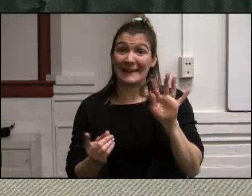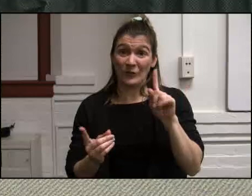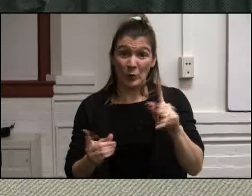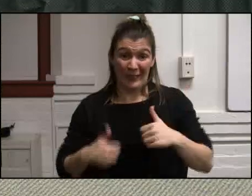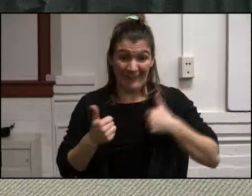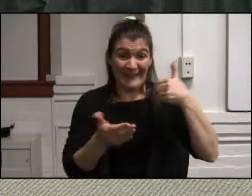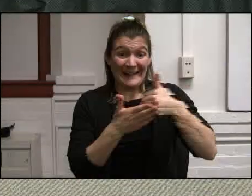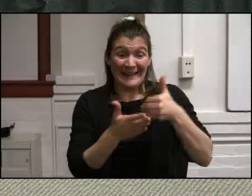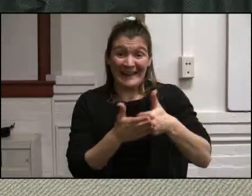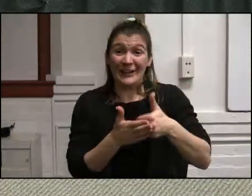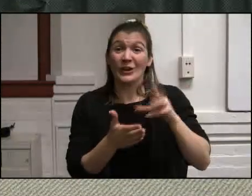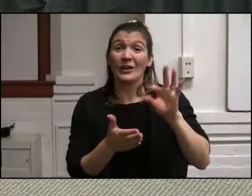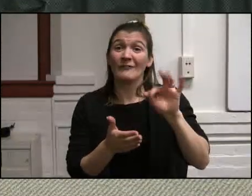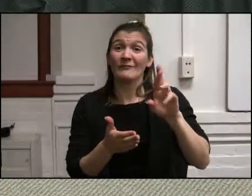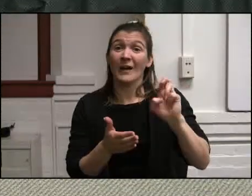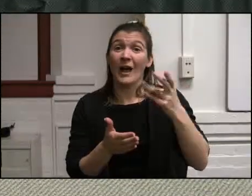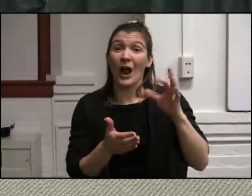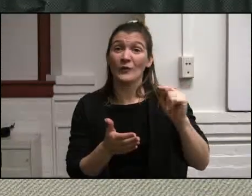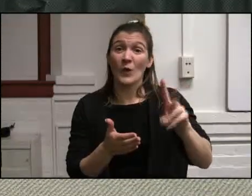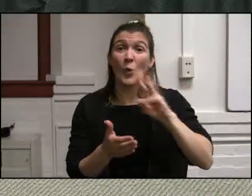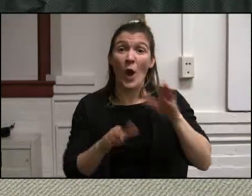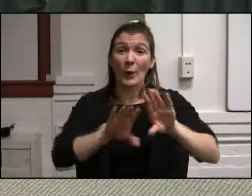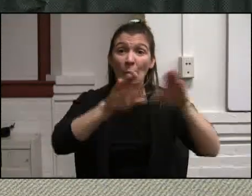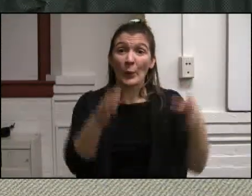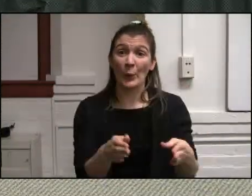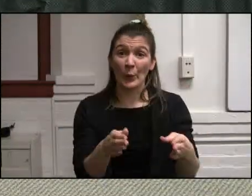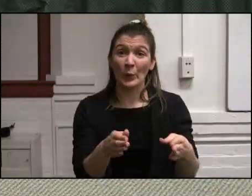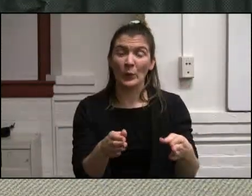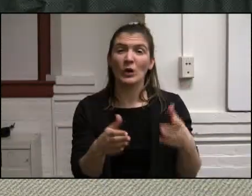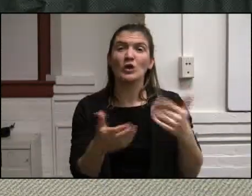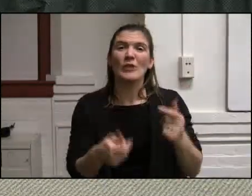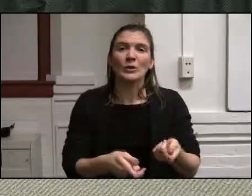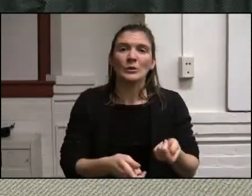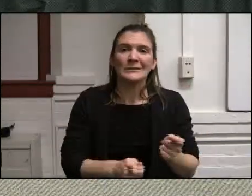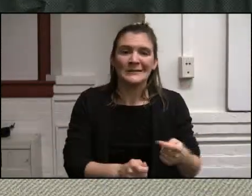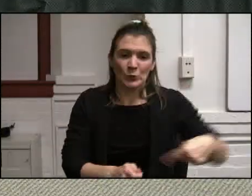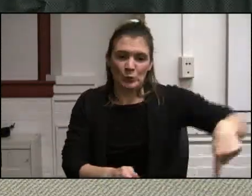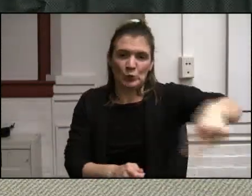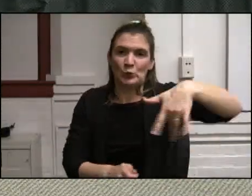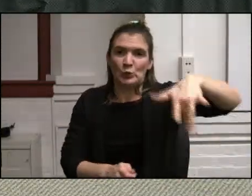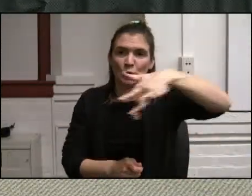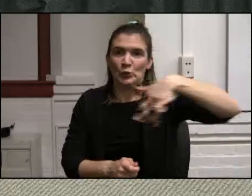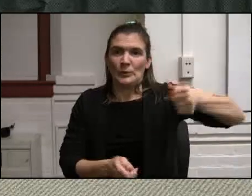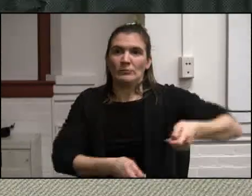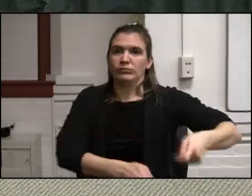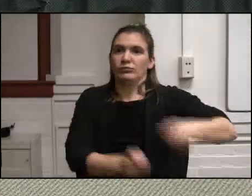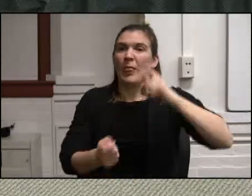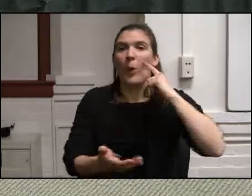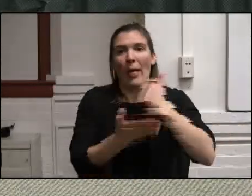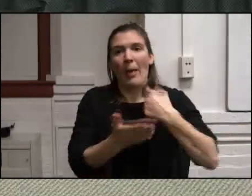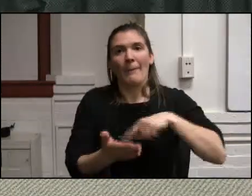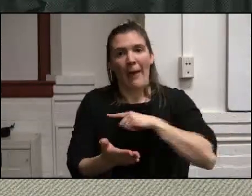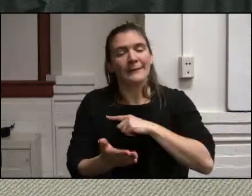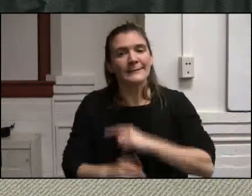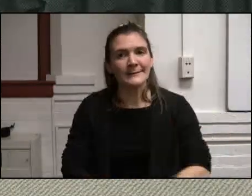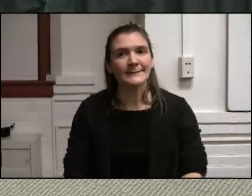a fire hydrant, to please clear out around 3 feet around, all the way around. It really does help us out